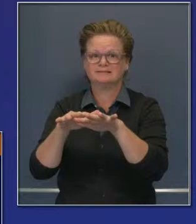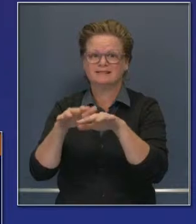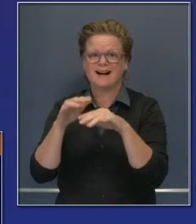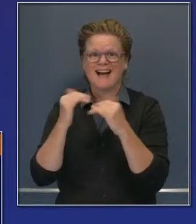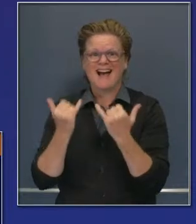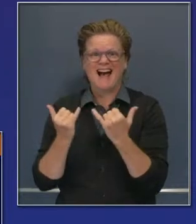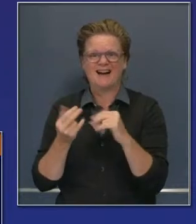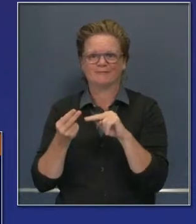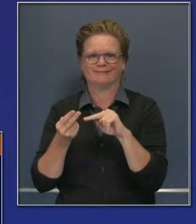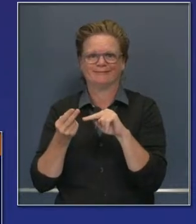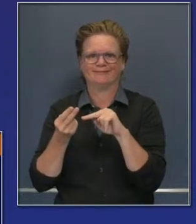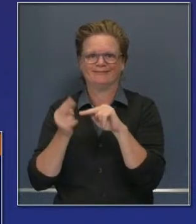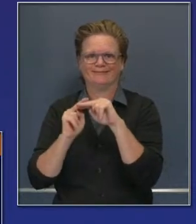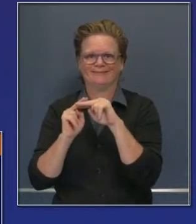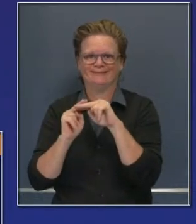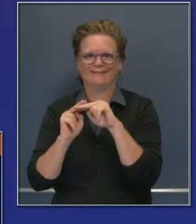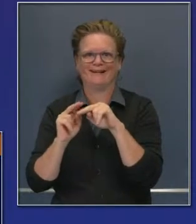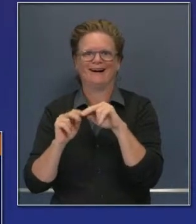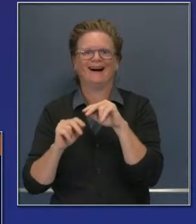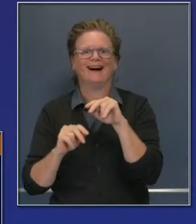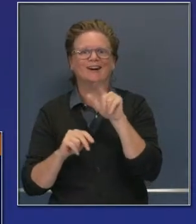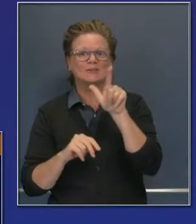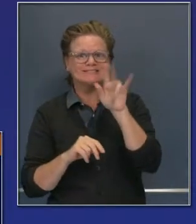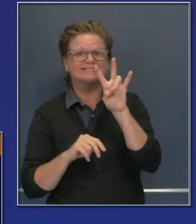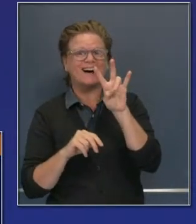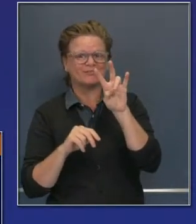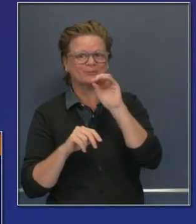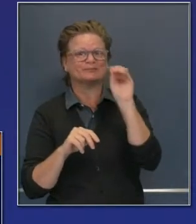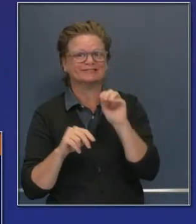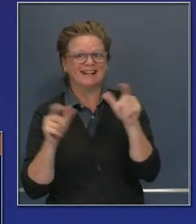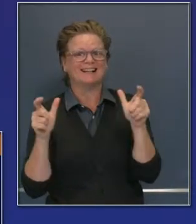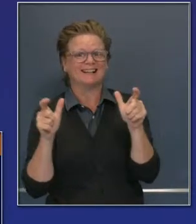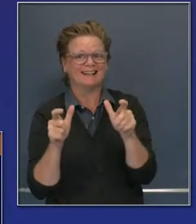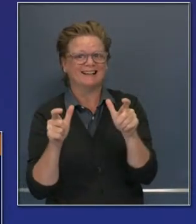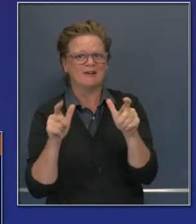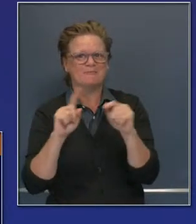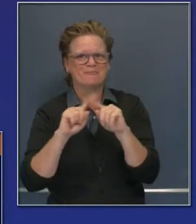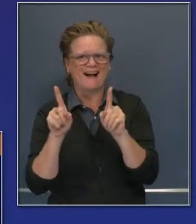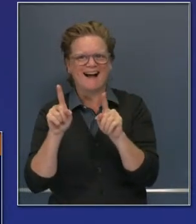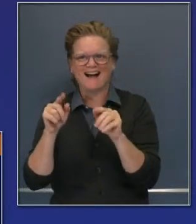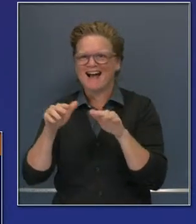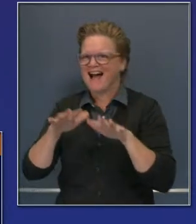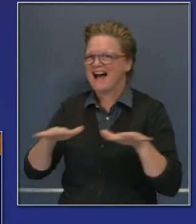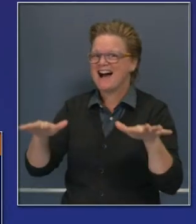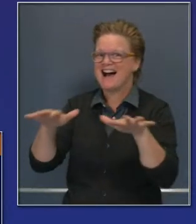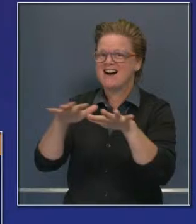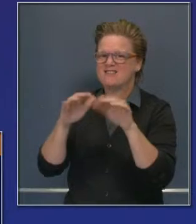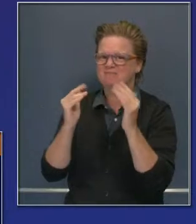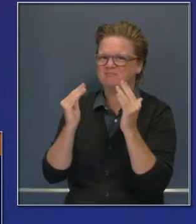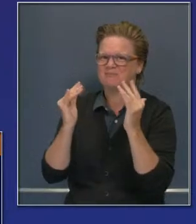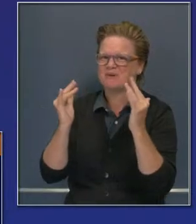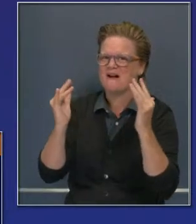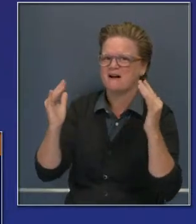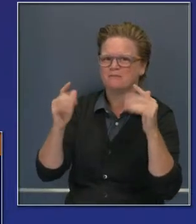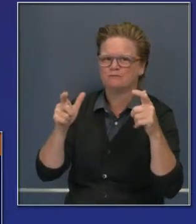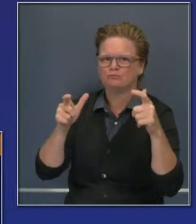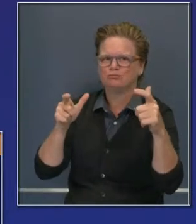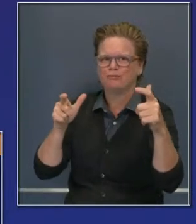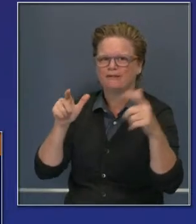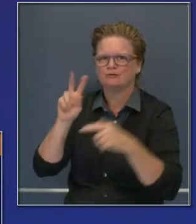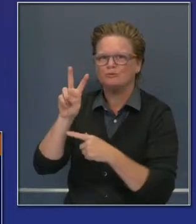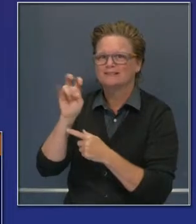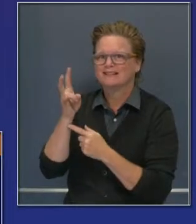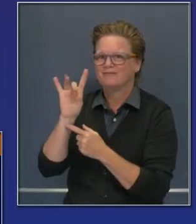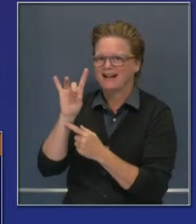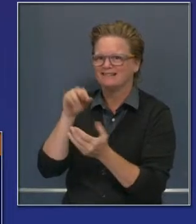278,000 acres burned. I wanted to highlight just a few other fires that have gotten a lot of attention, and deservingly so. The Bobcat